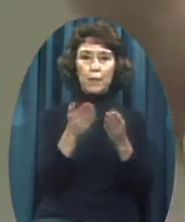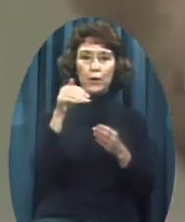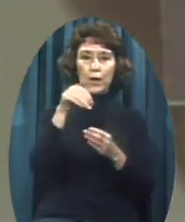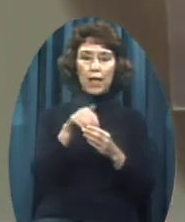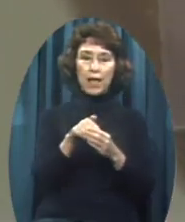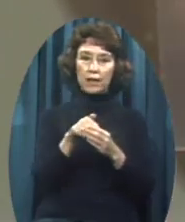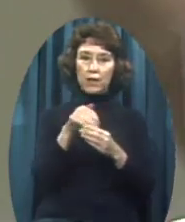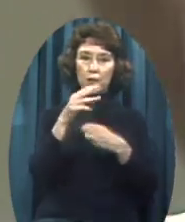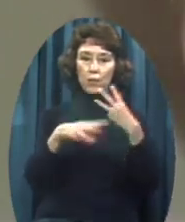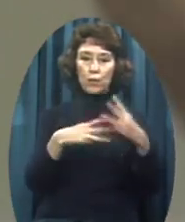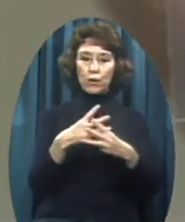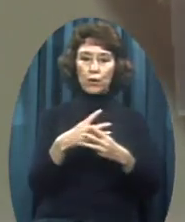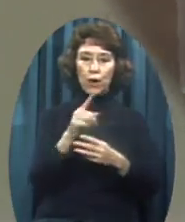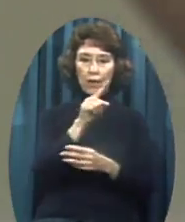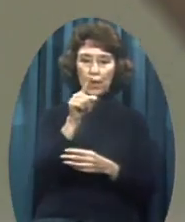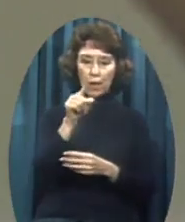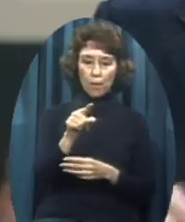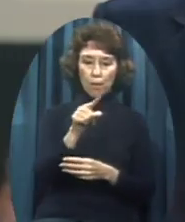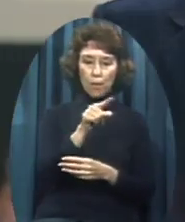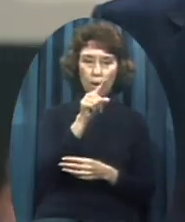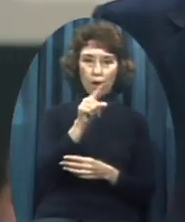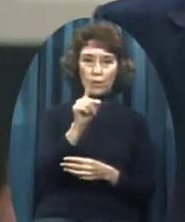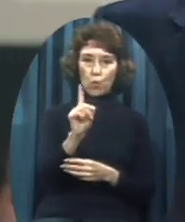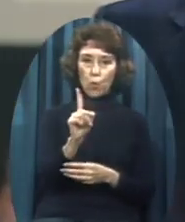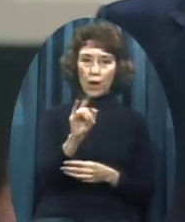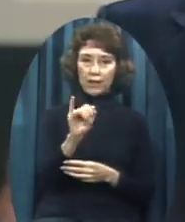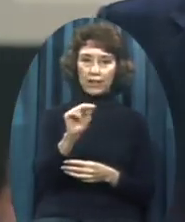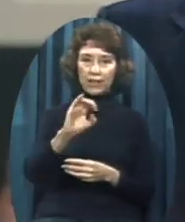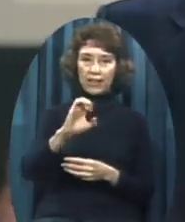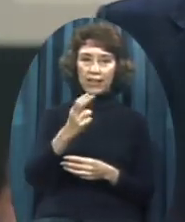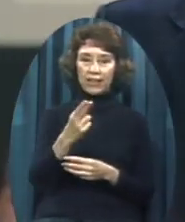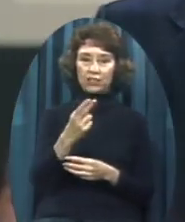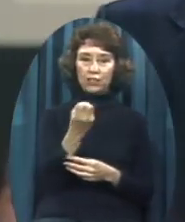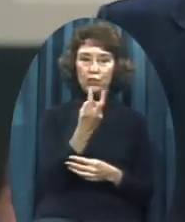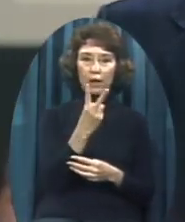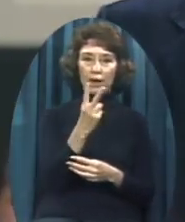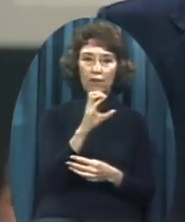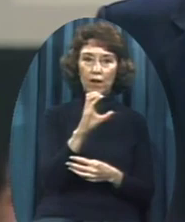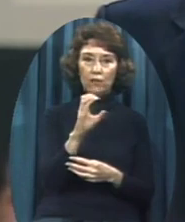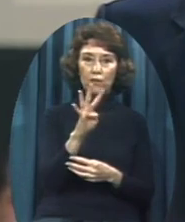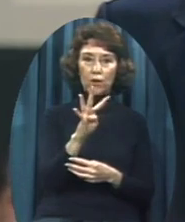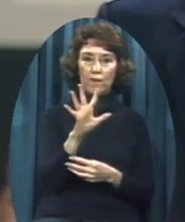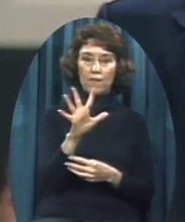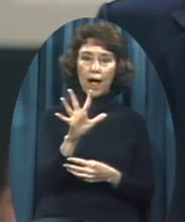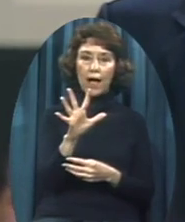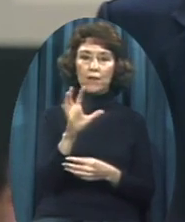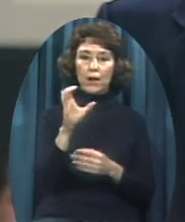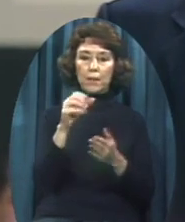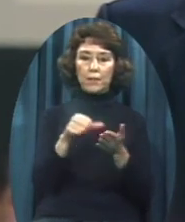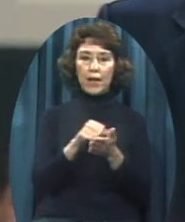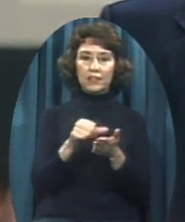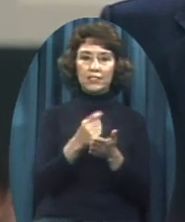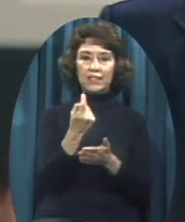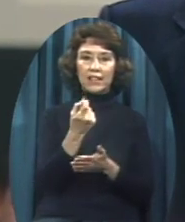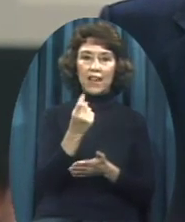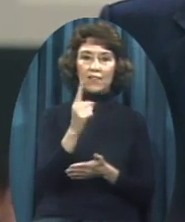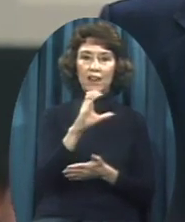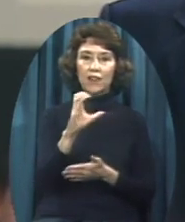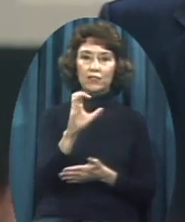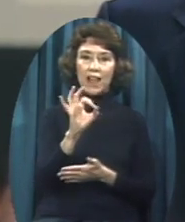that 1 square inch, approximately, are 1,245 pages, 1,189